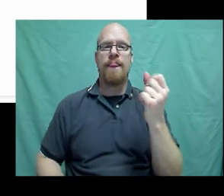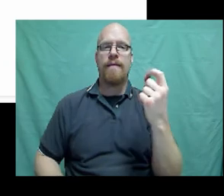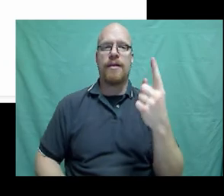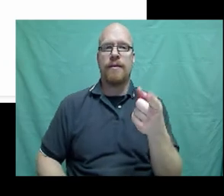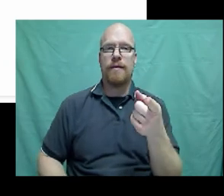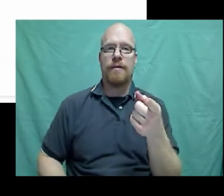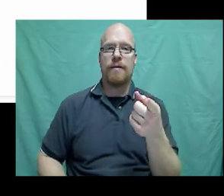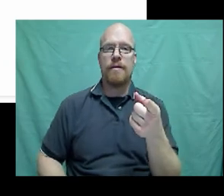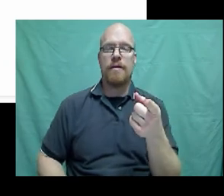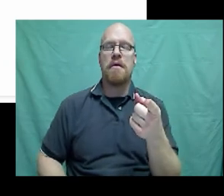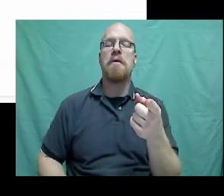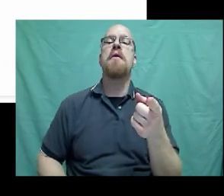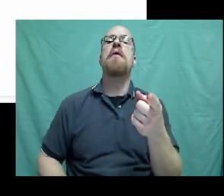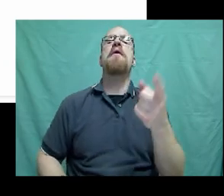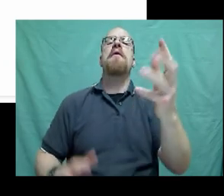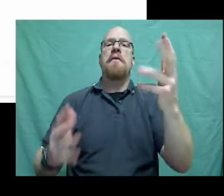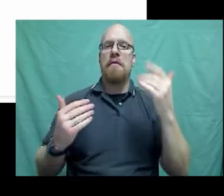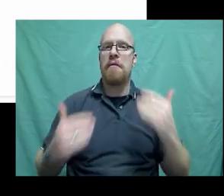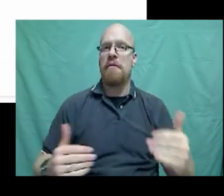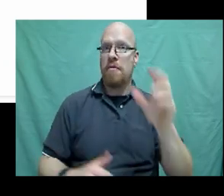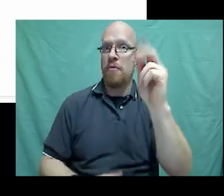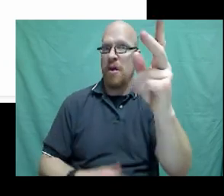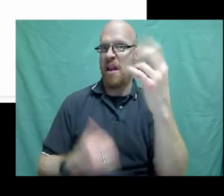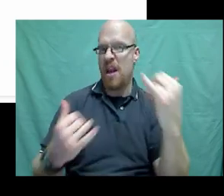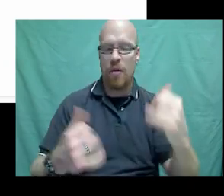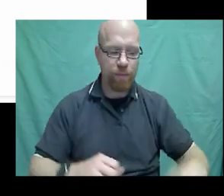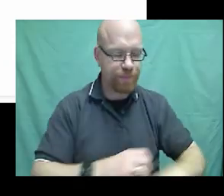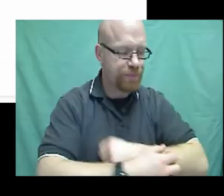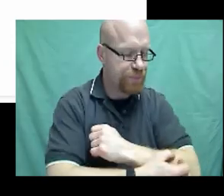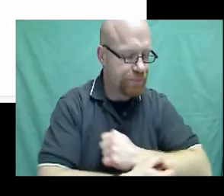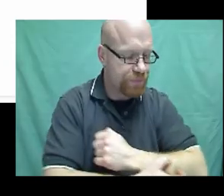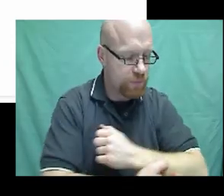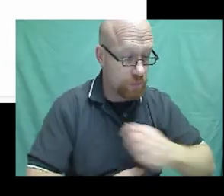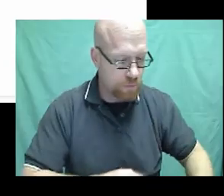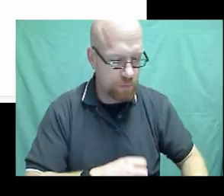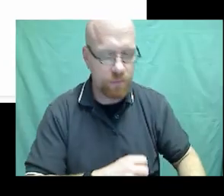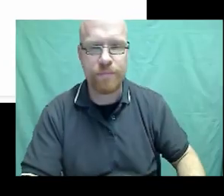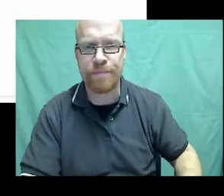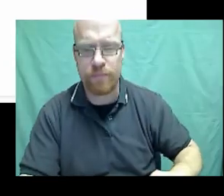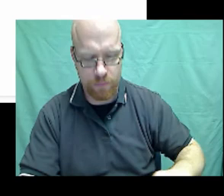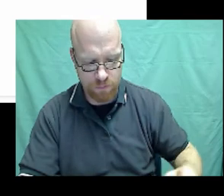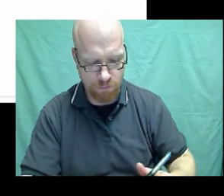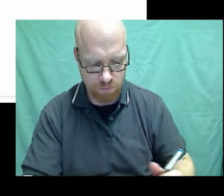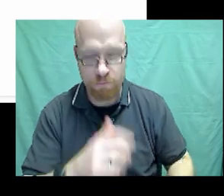square. It's 11. Okay, so now we can proceed.